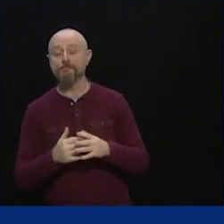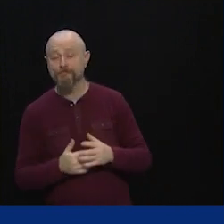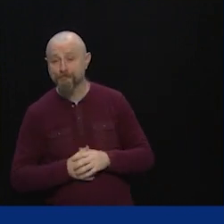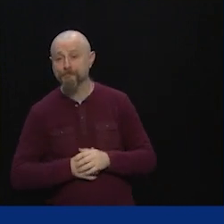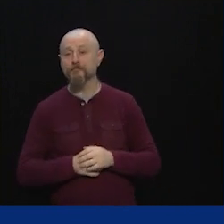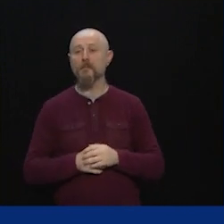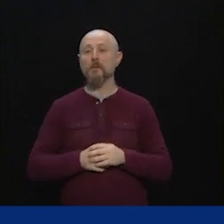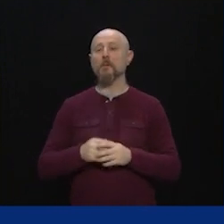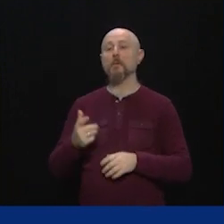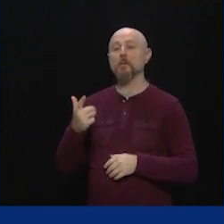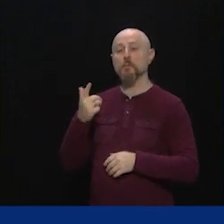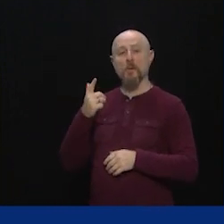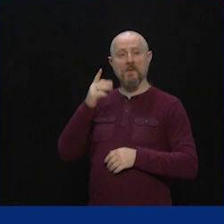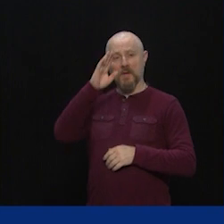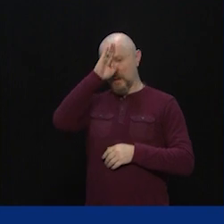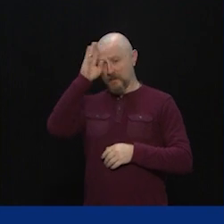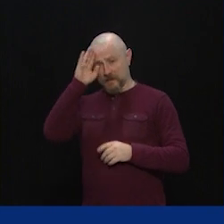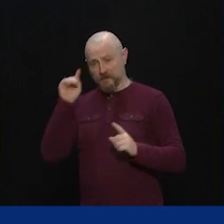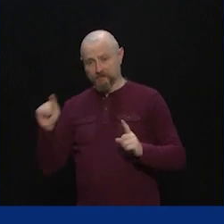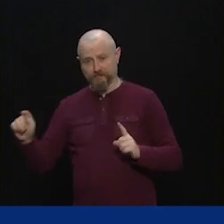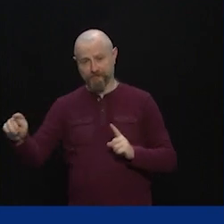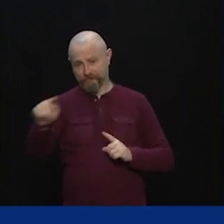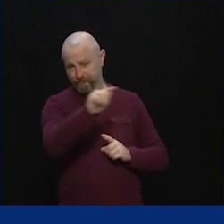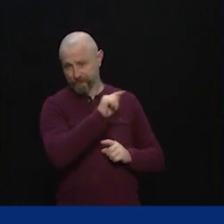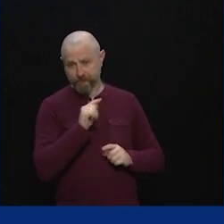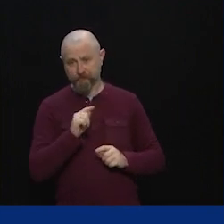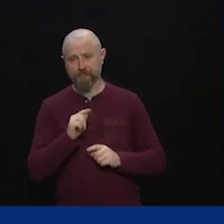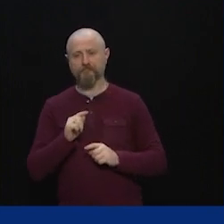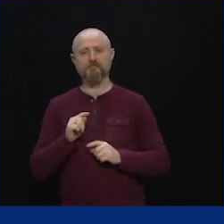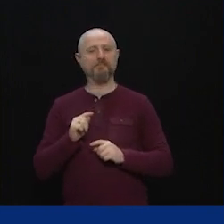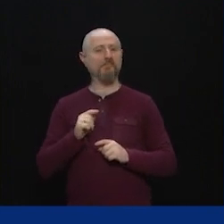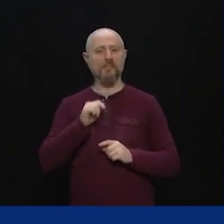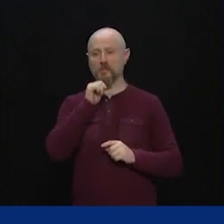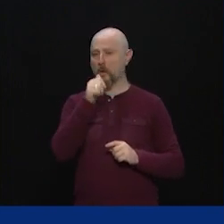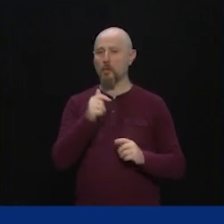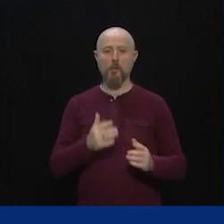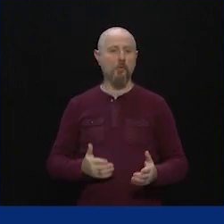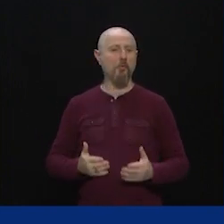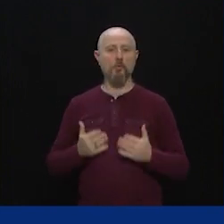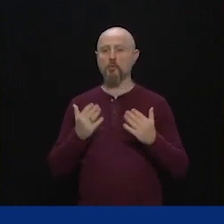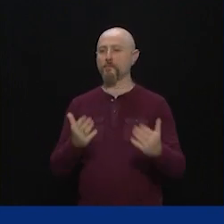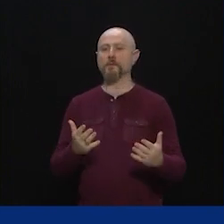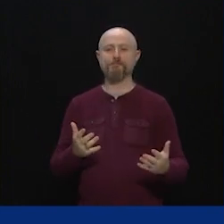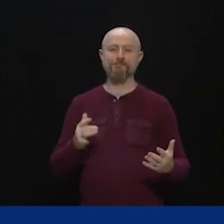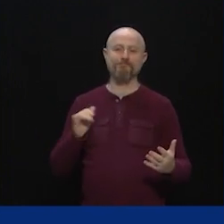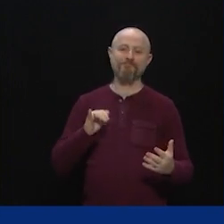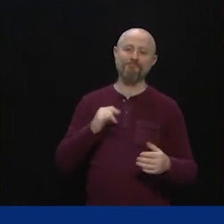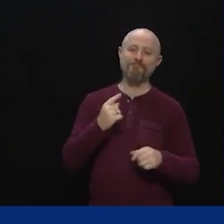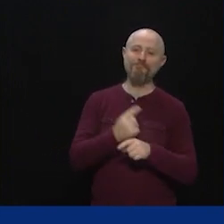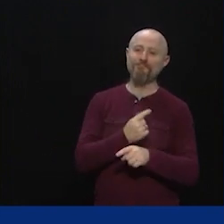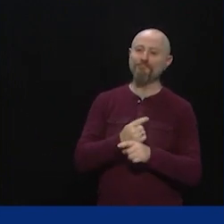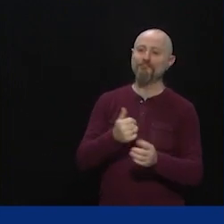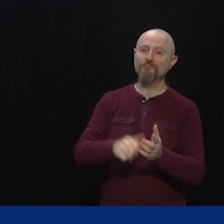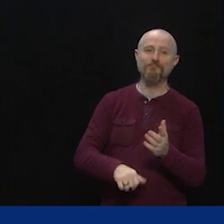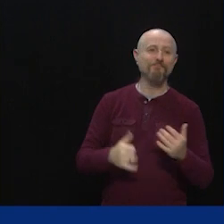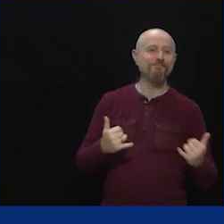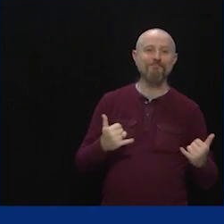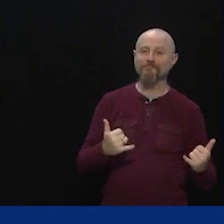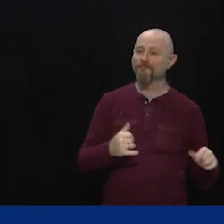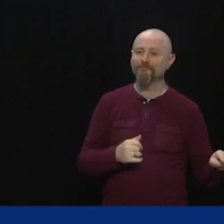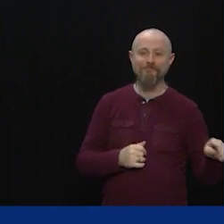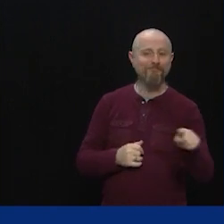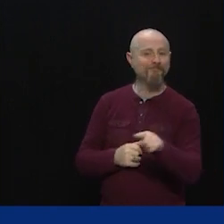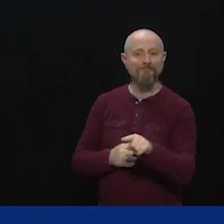affected by having to not be offering elective procedures right now. We'll see whether that trend holds, whether that gets better. That had started